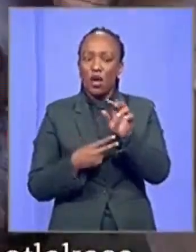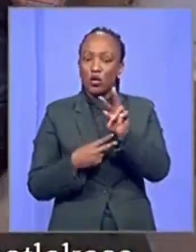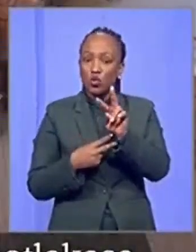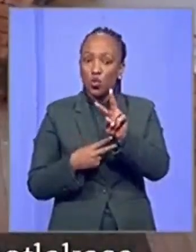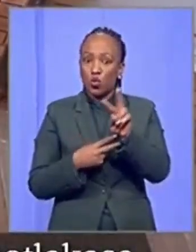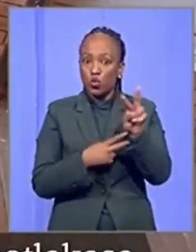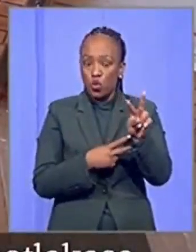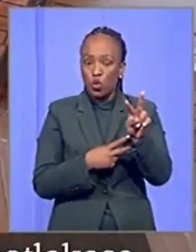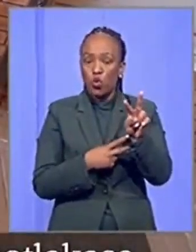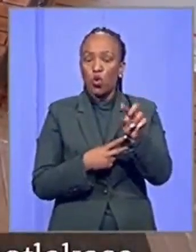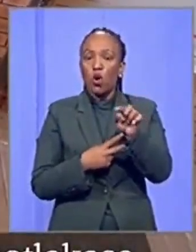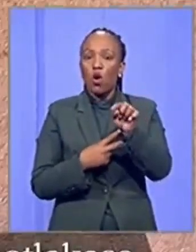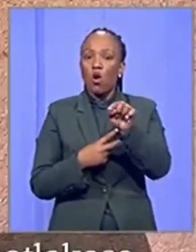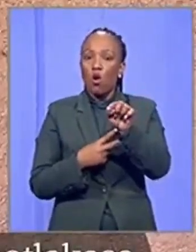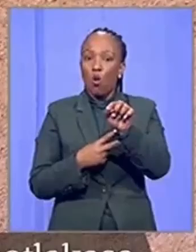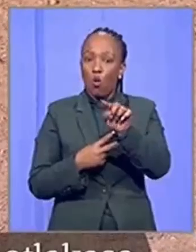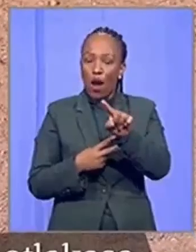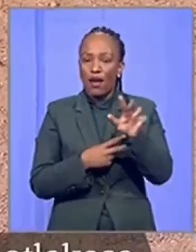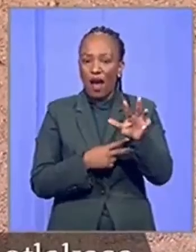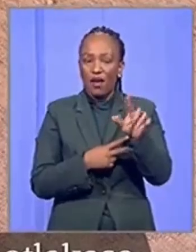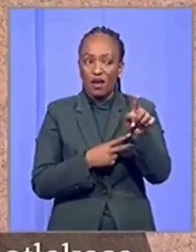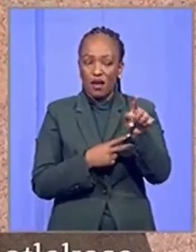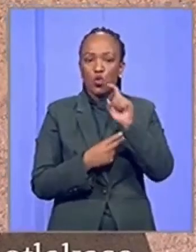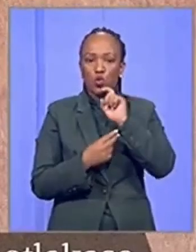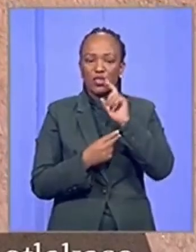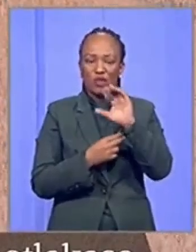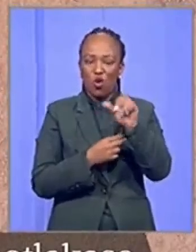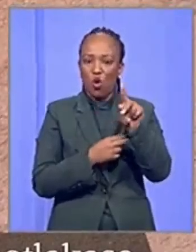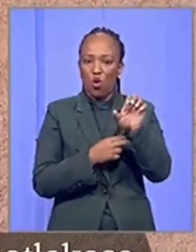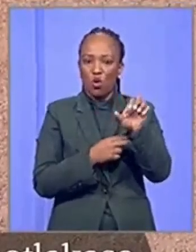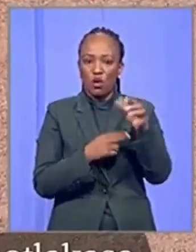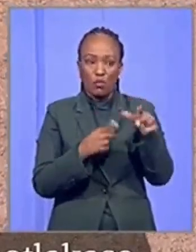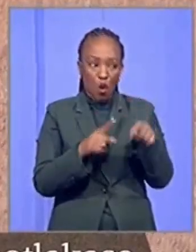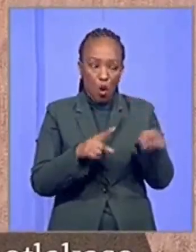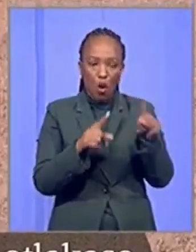gore 2219 a nyaka gore mošomedi wa Eskom a